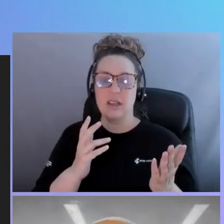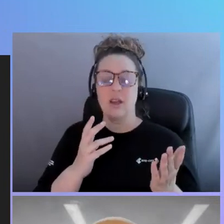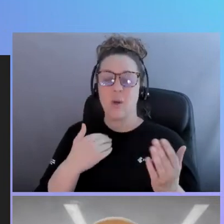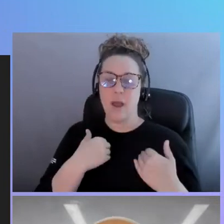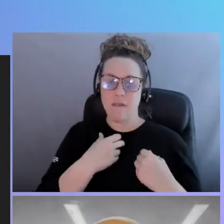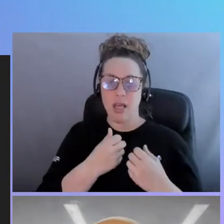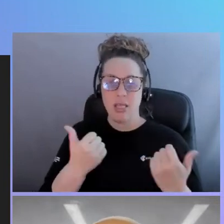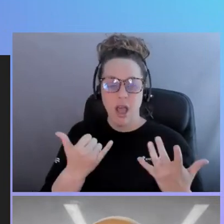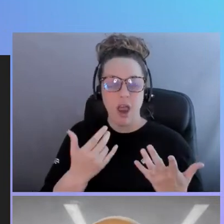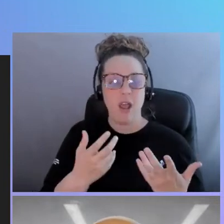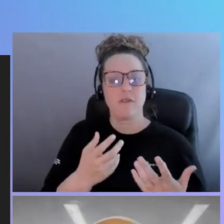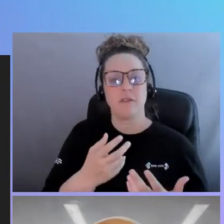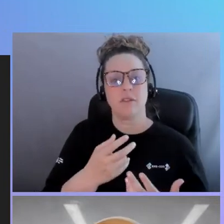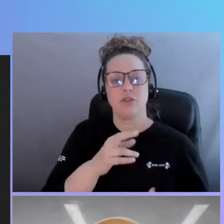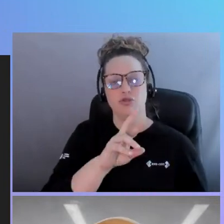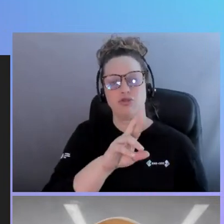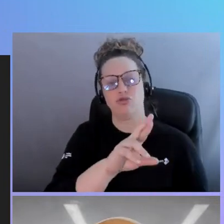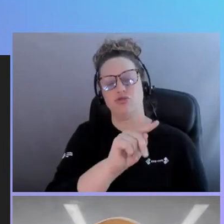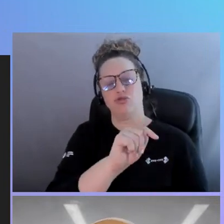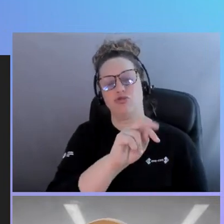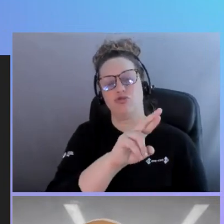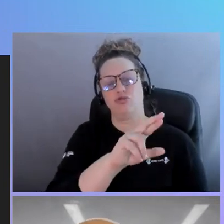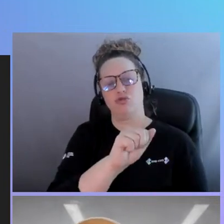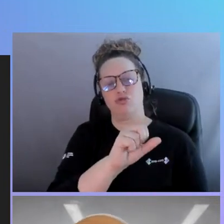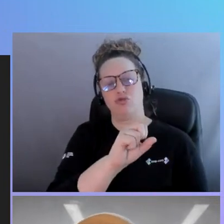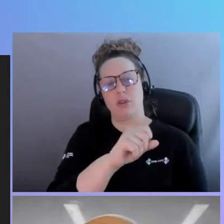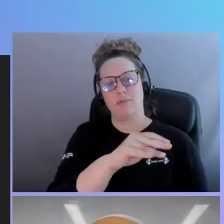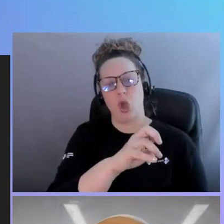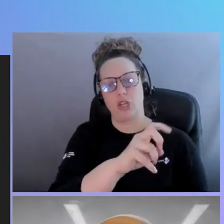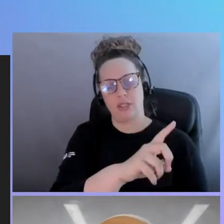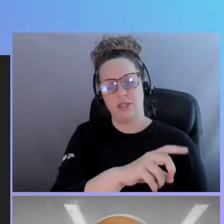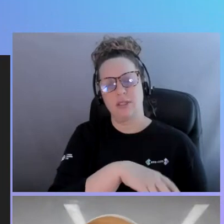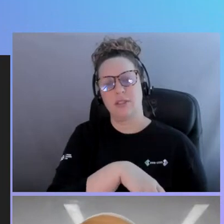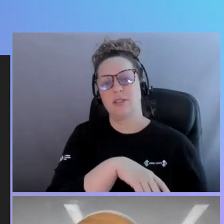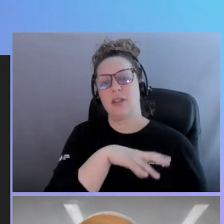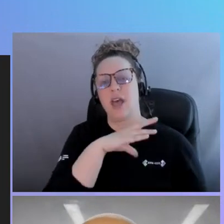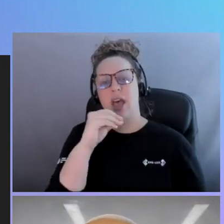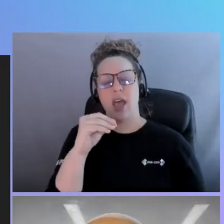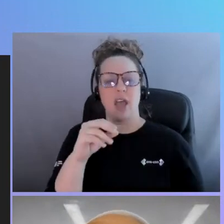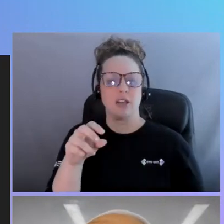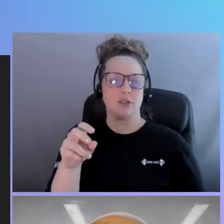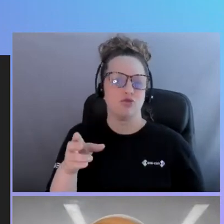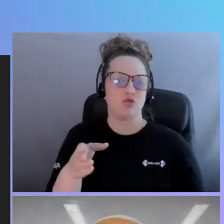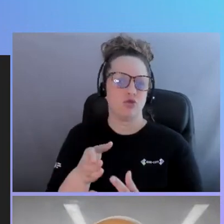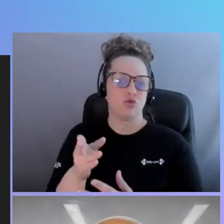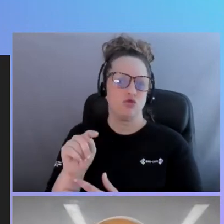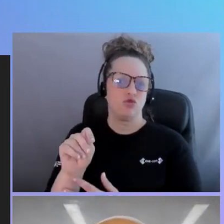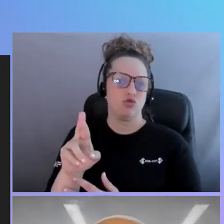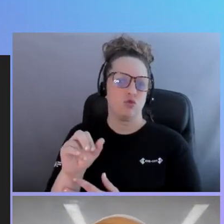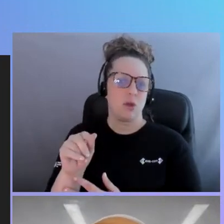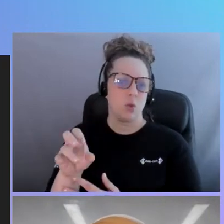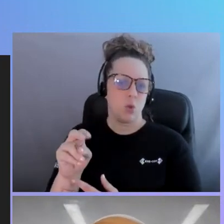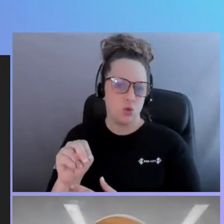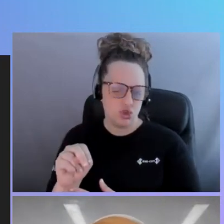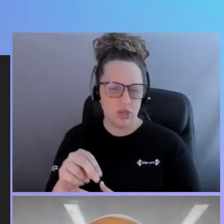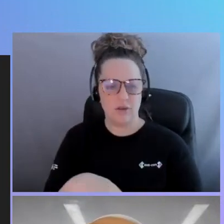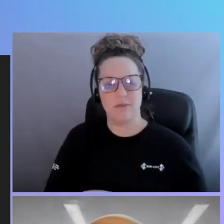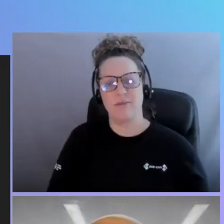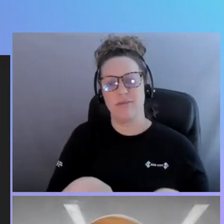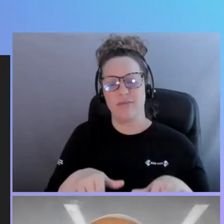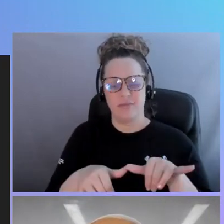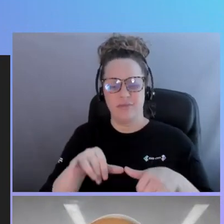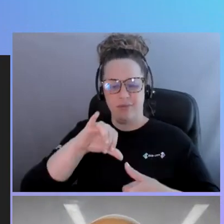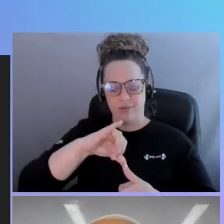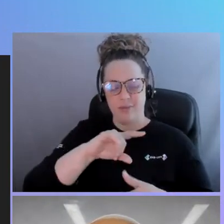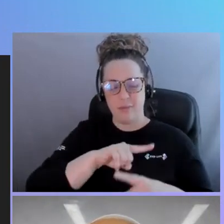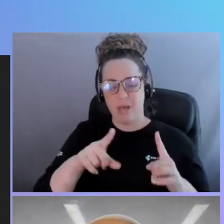translucencies, animations. Sometimes the contrast ratio for colors, for the color palette, was not the